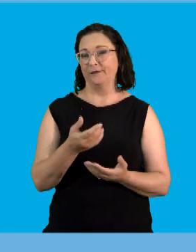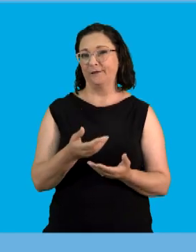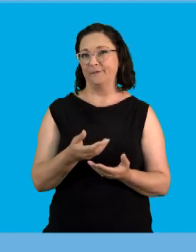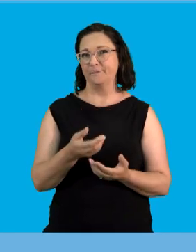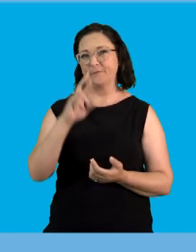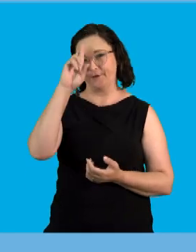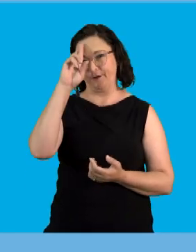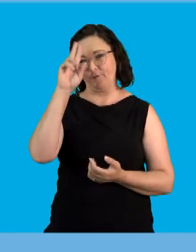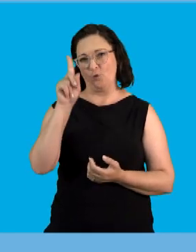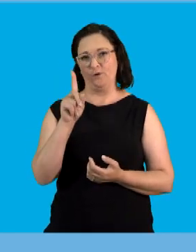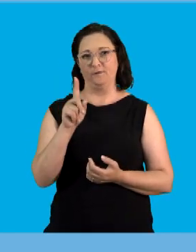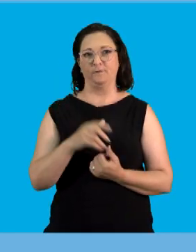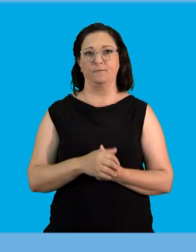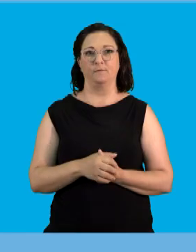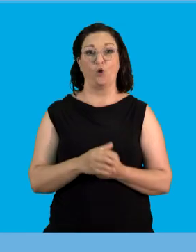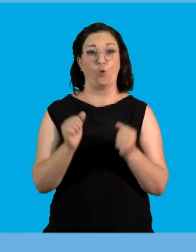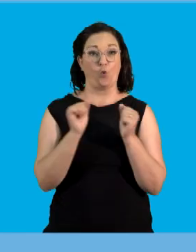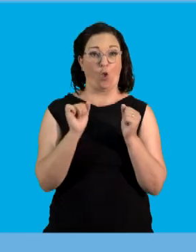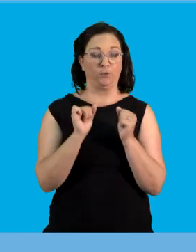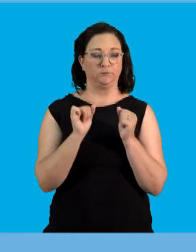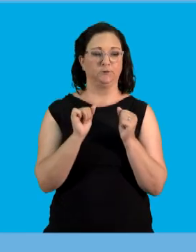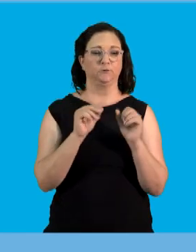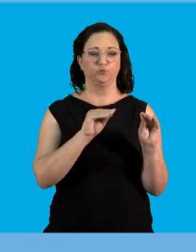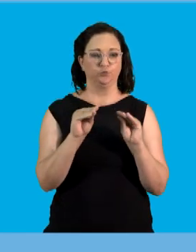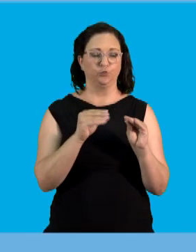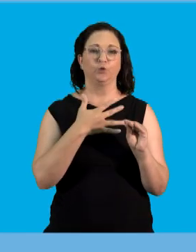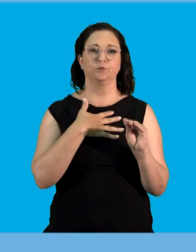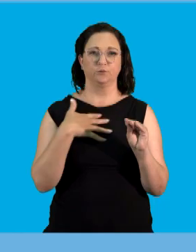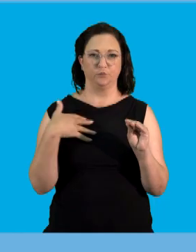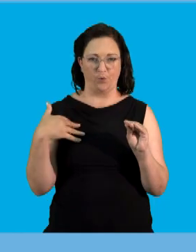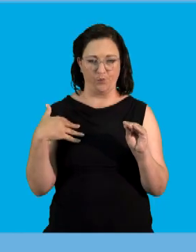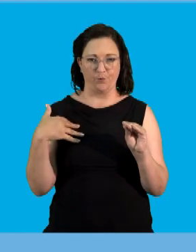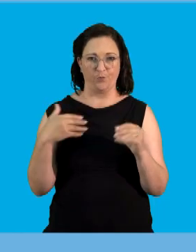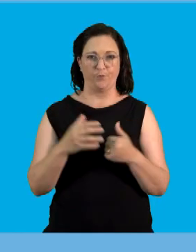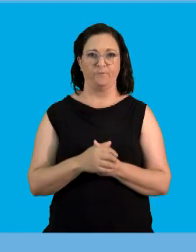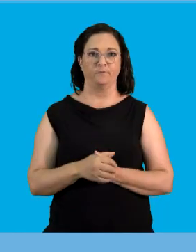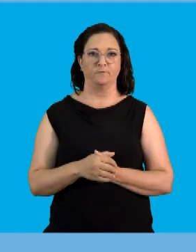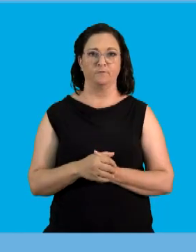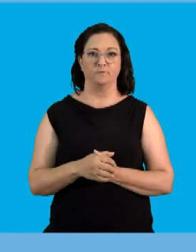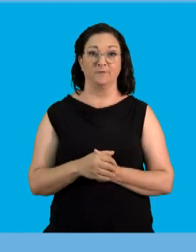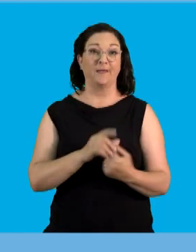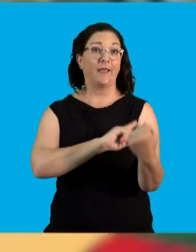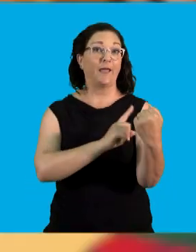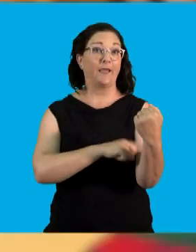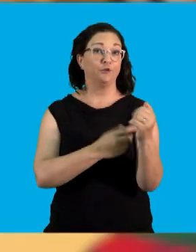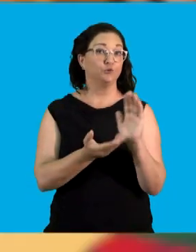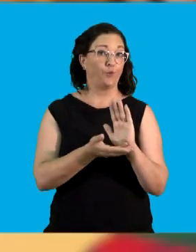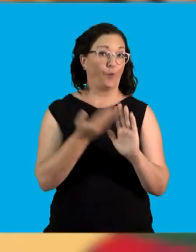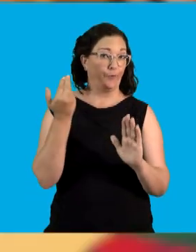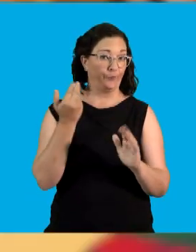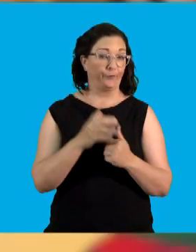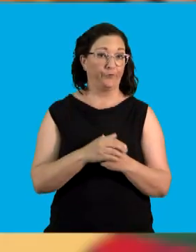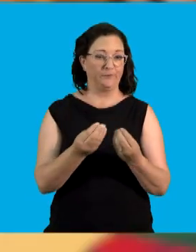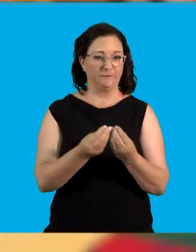lesson is when something is cooled, its particles will move slower than normal. So that means when we are removing